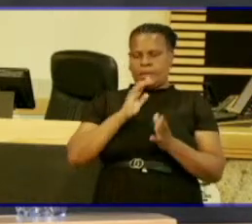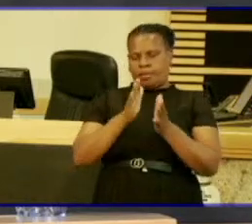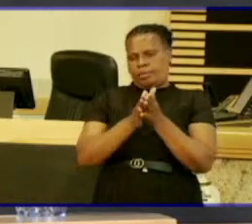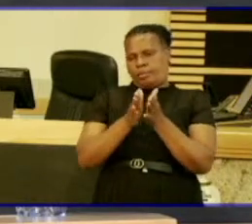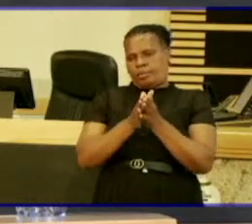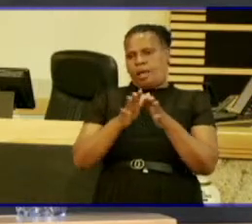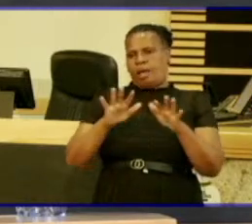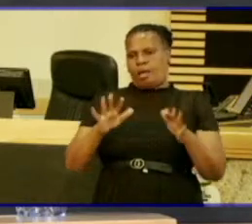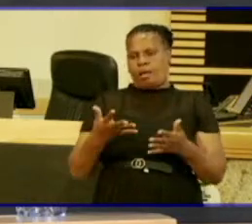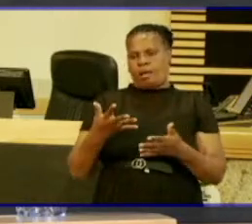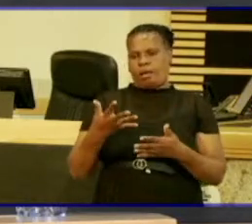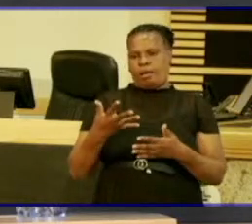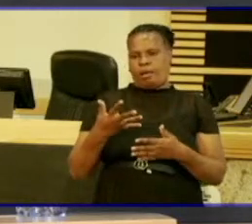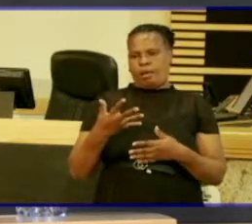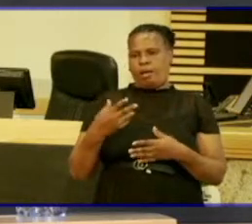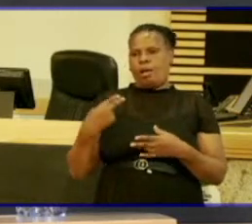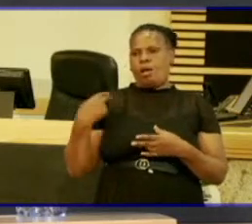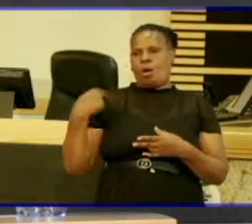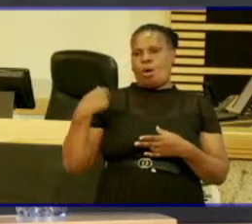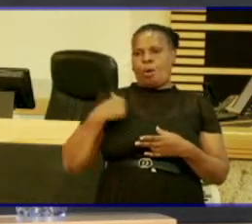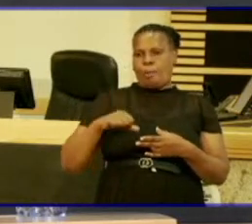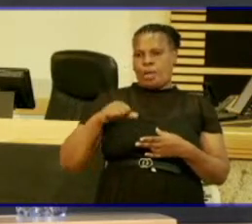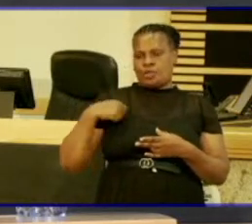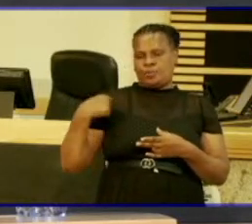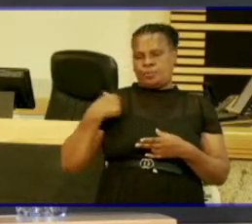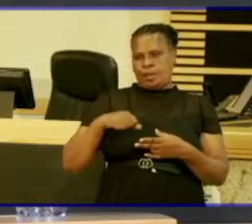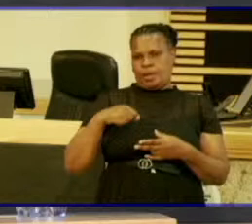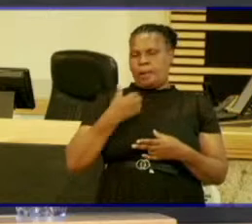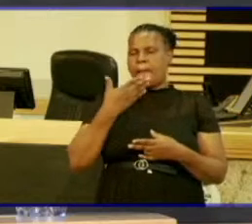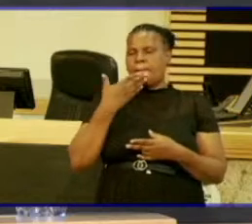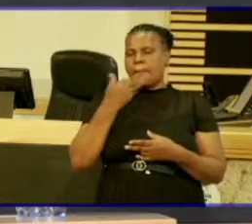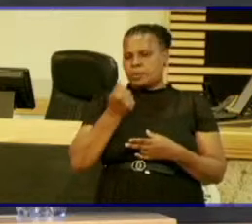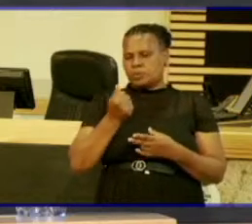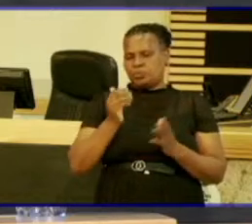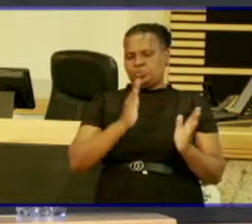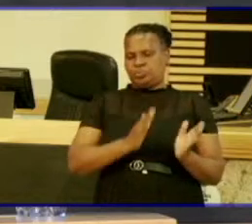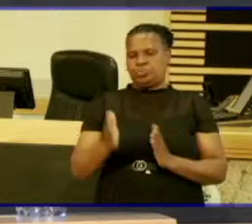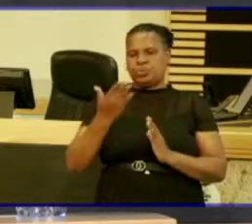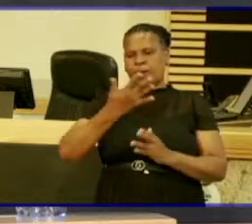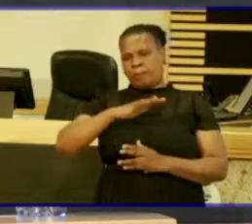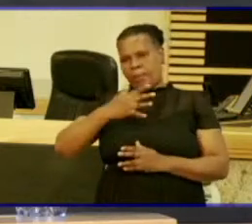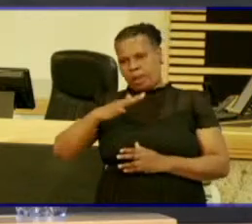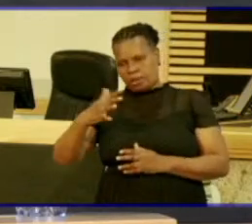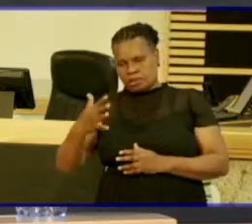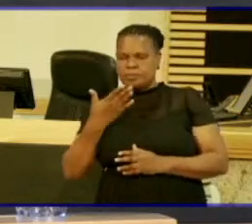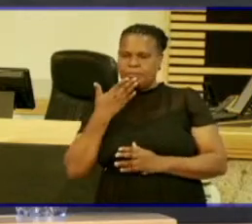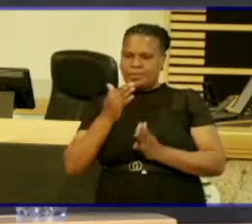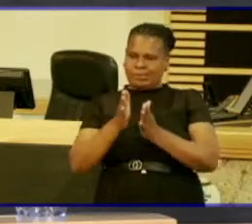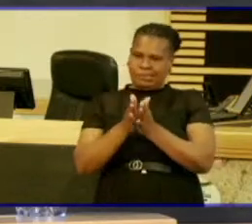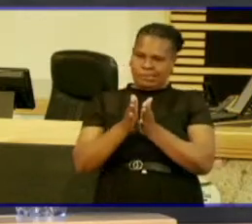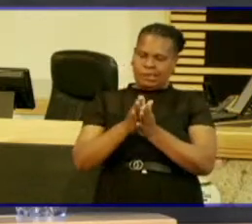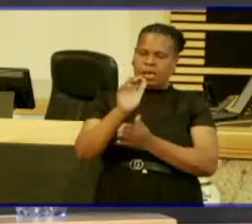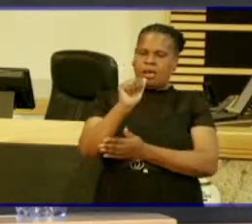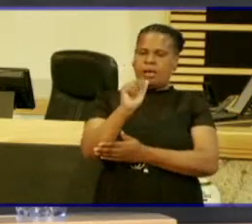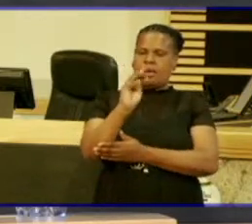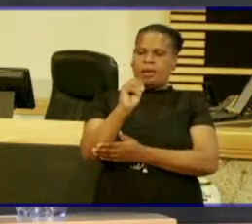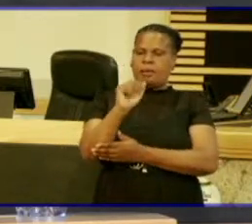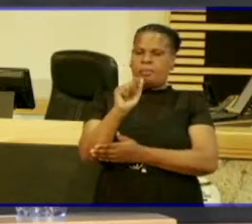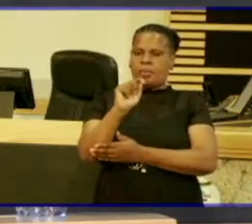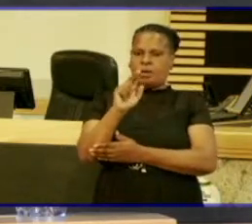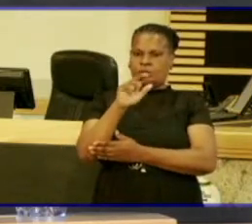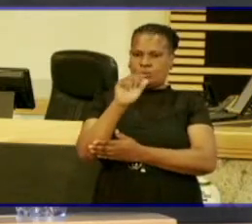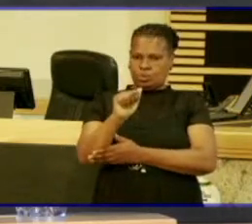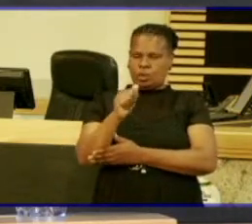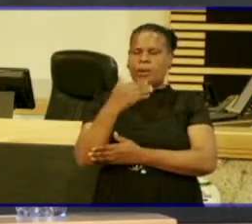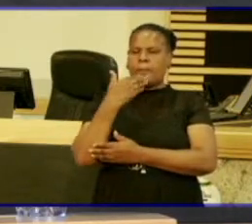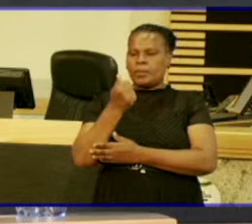imicimbi yamanzi, amathole, owatambo, abantu bakuthi xa sithi mabahlambe izandla, mabawafumane amanzi